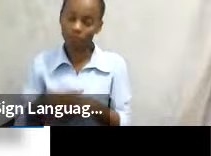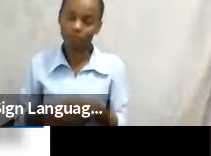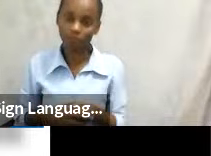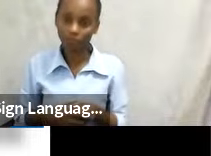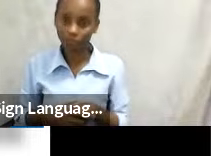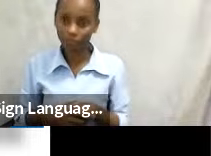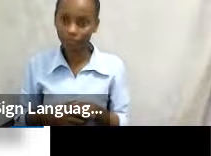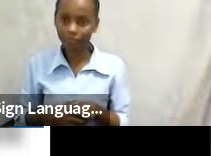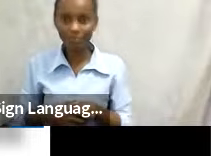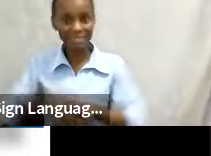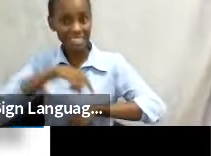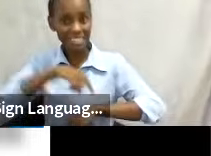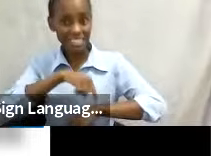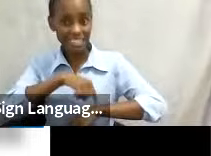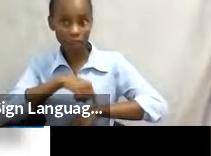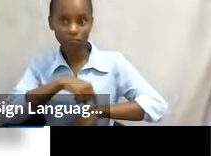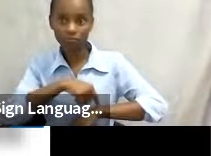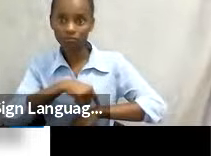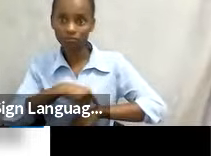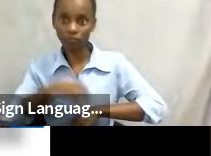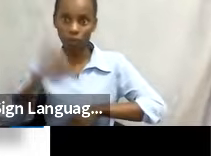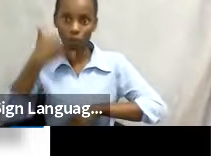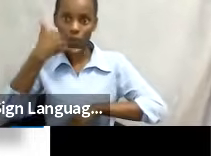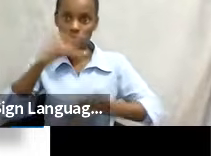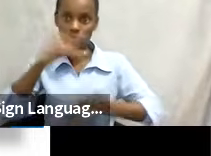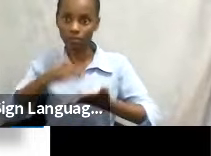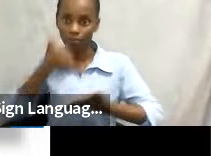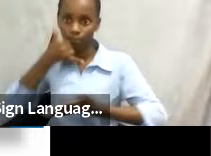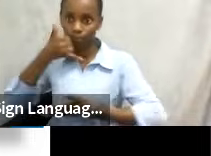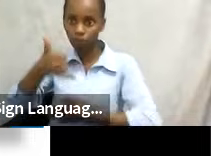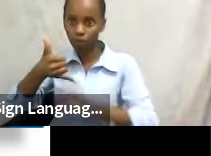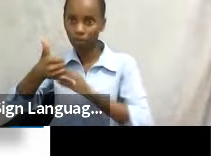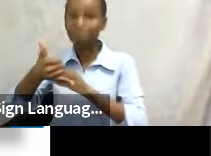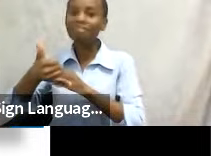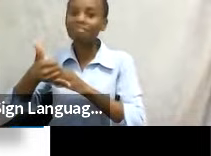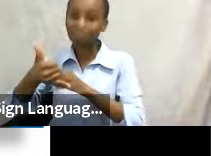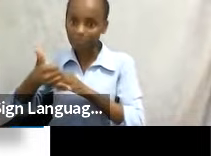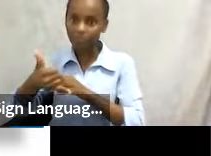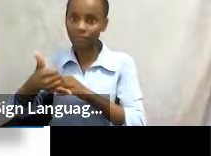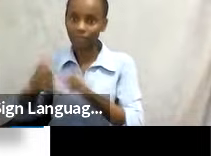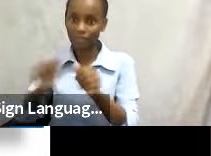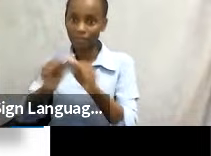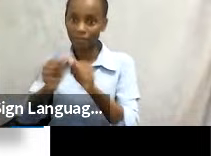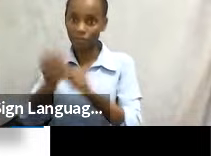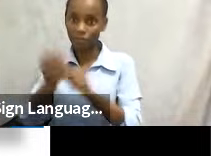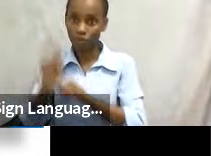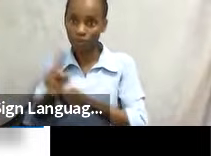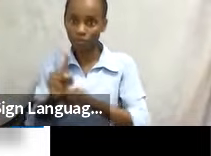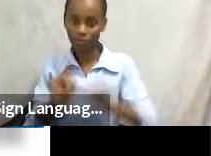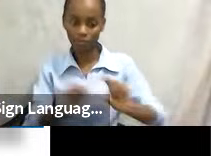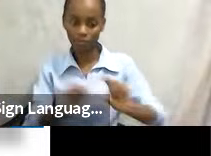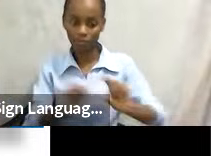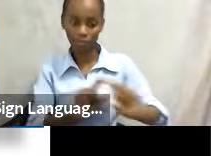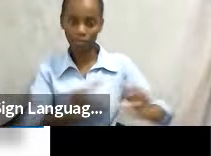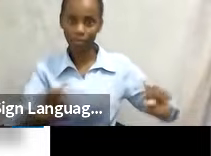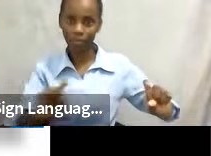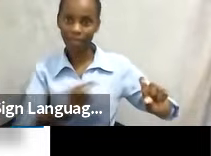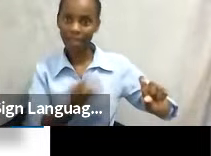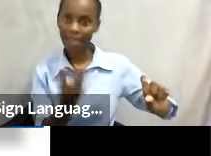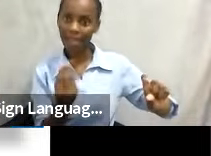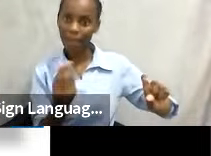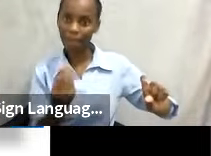call center, you can send an SMS to the number on the screen. And one of our panelists will actually touch on this a bit